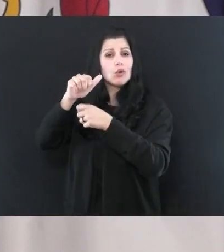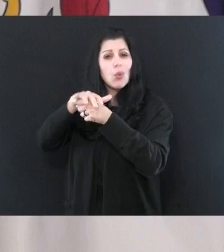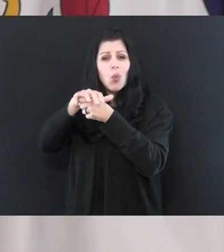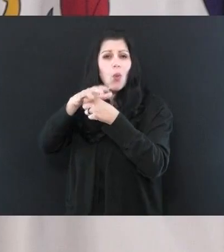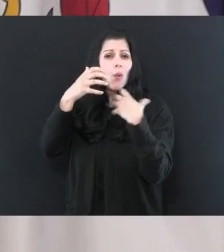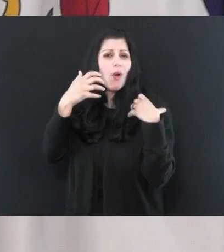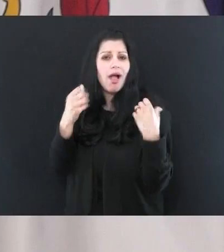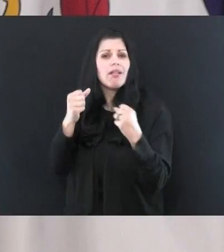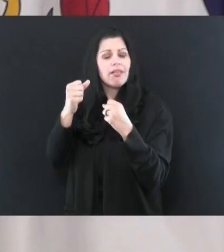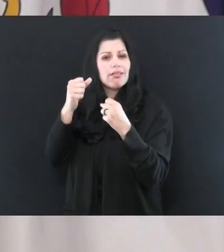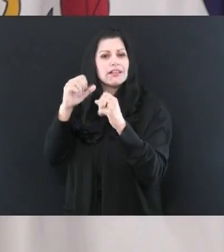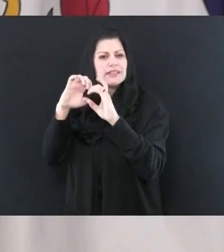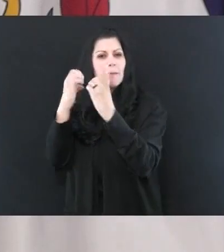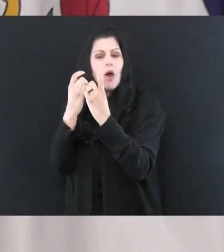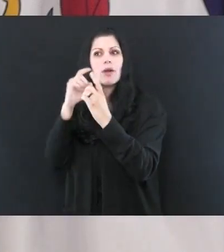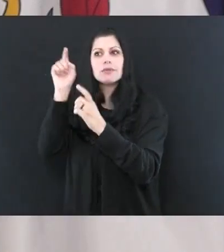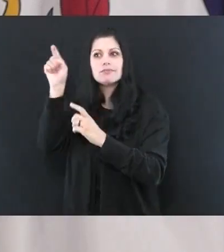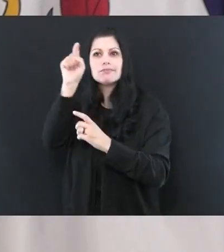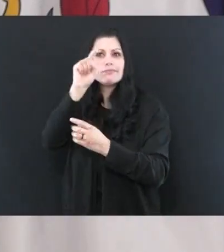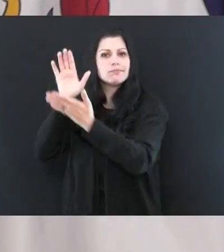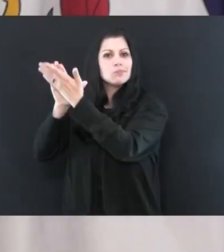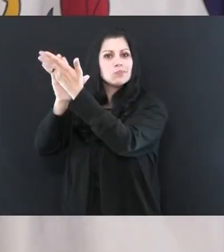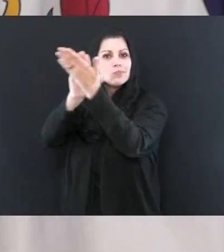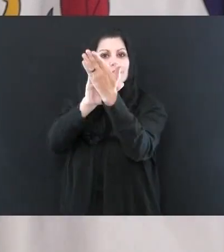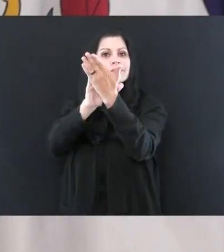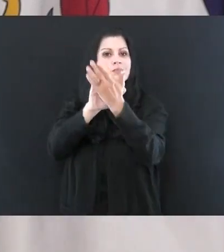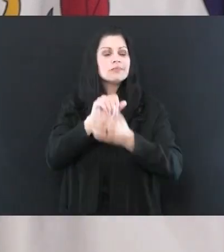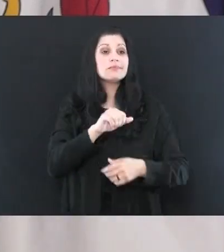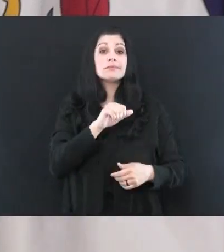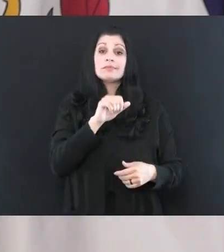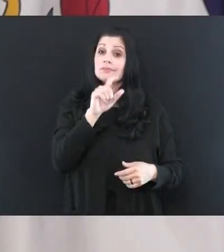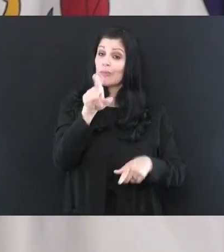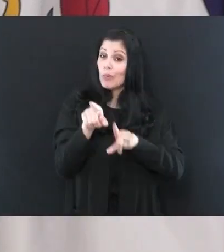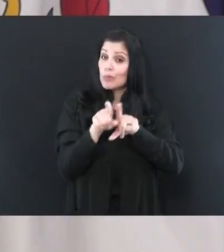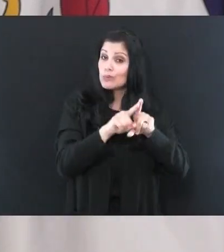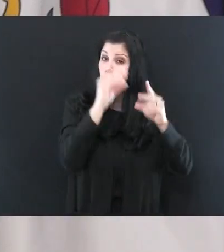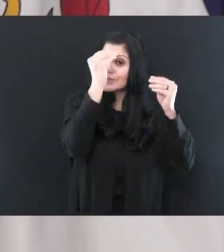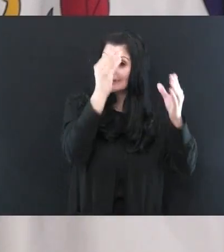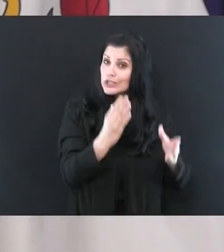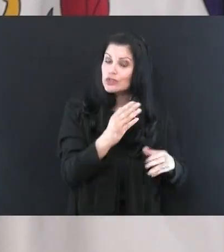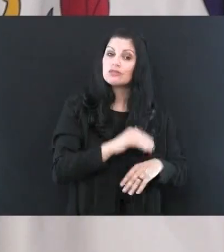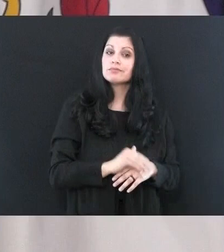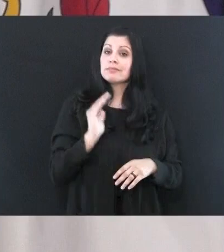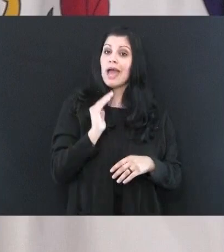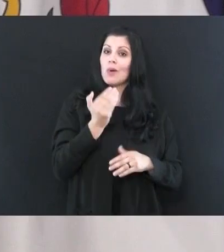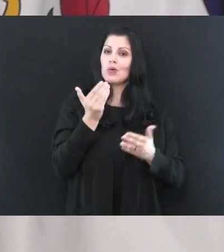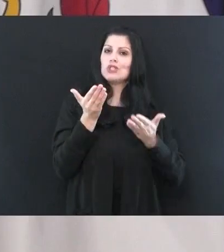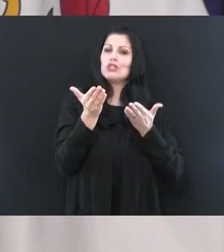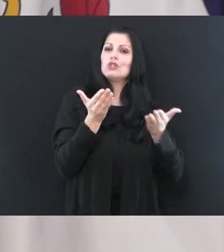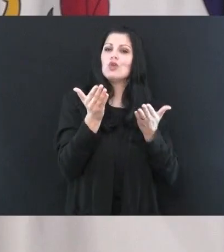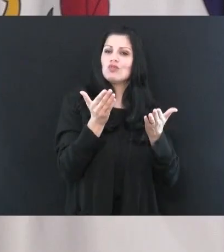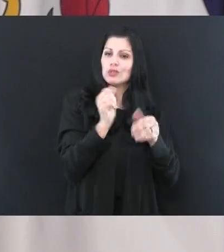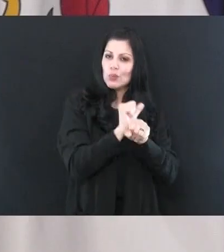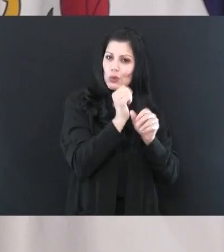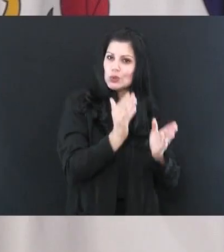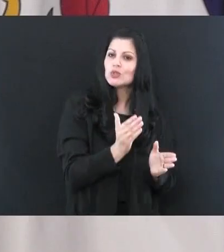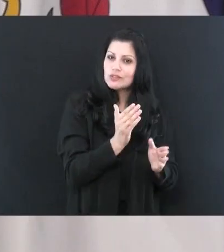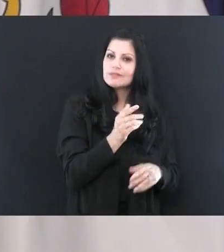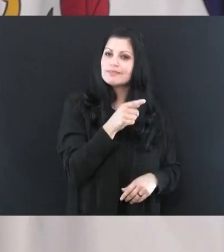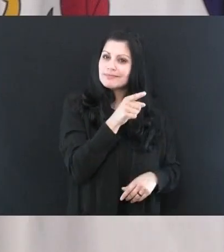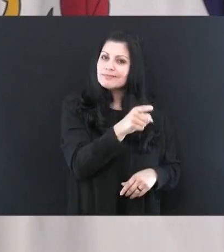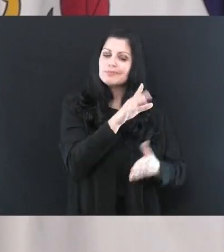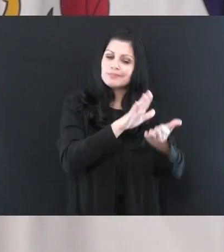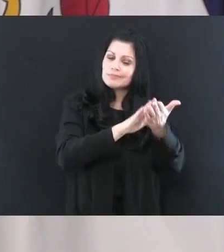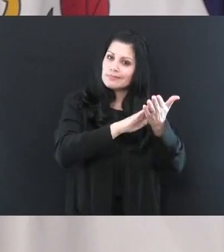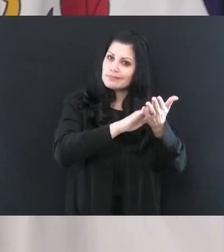been putting in the licks, but I also salute our teachers, you know, all of our service personnel. You know, they know there's